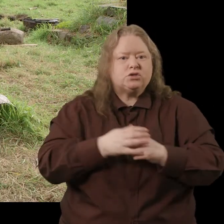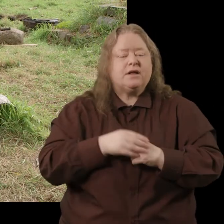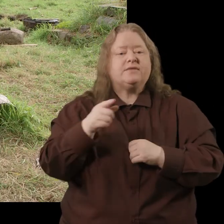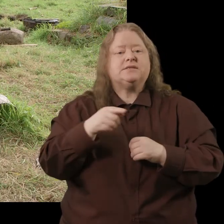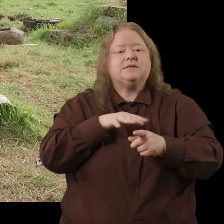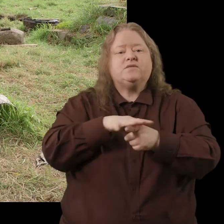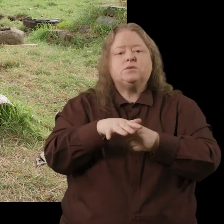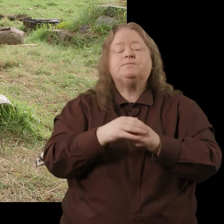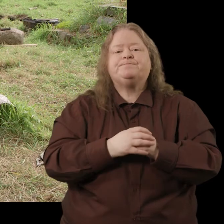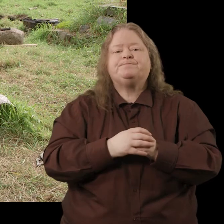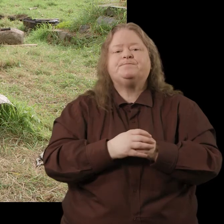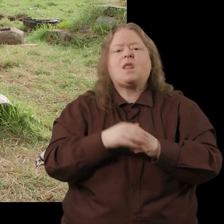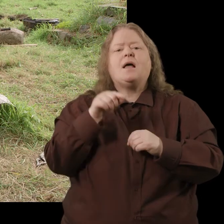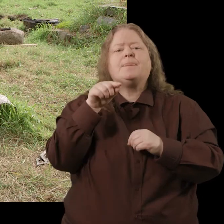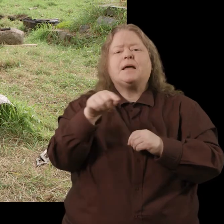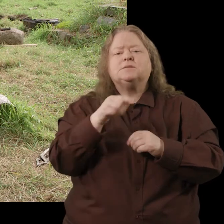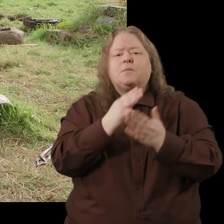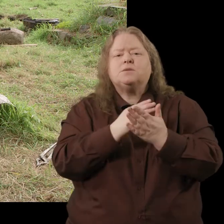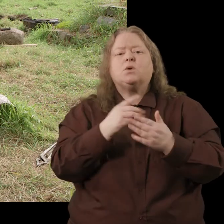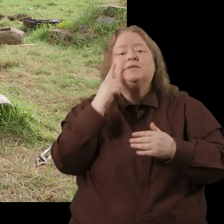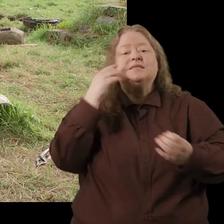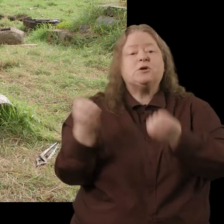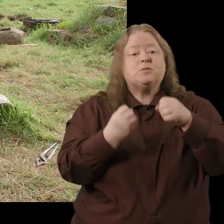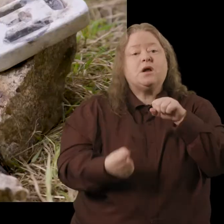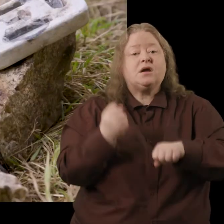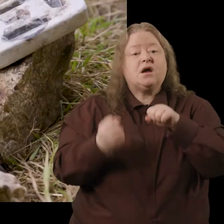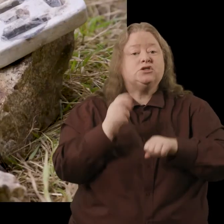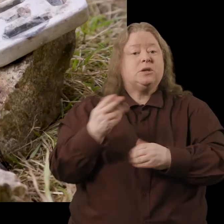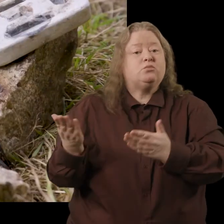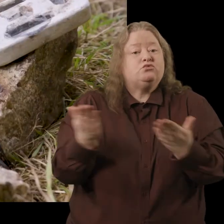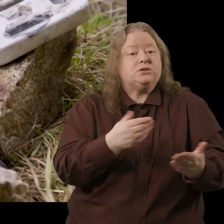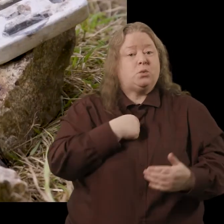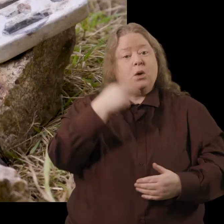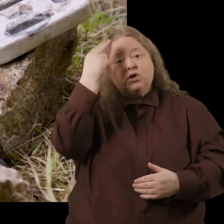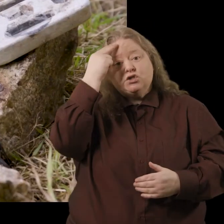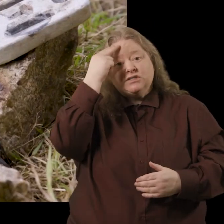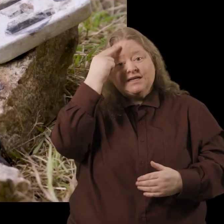area. So that's in part what experimental archaeology can bring to our understanding.